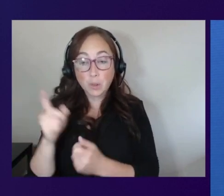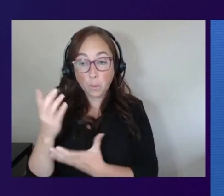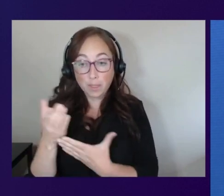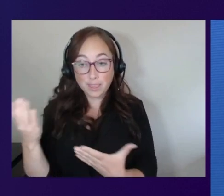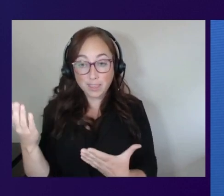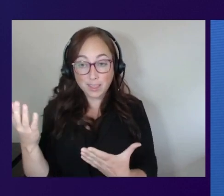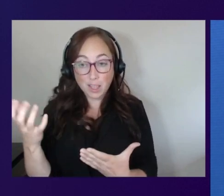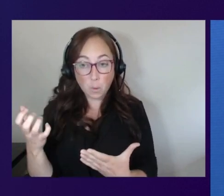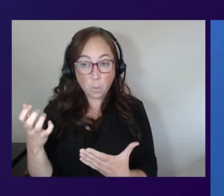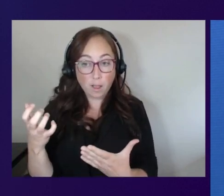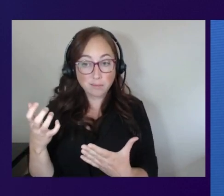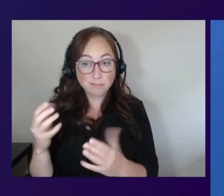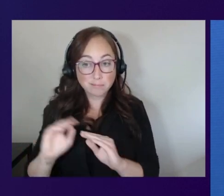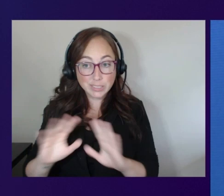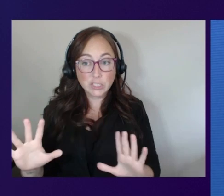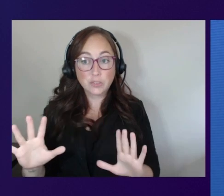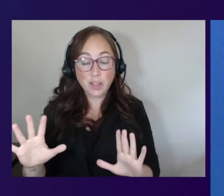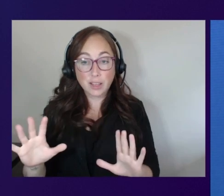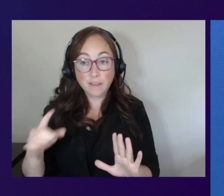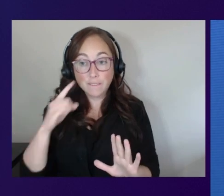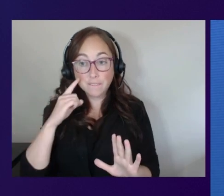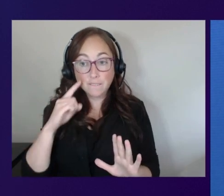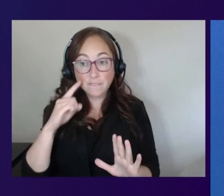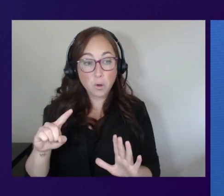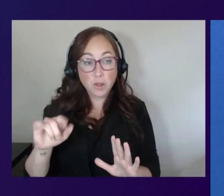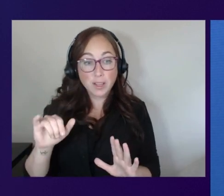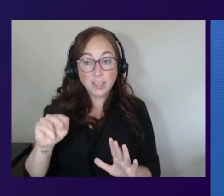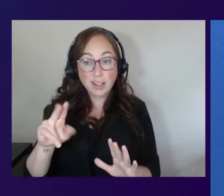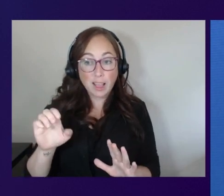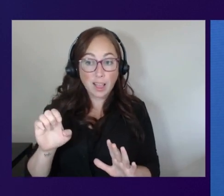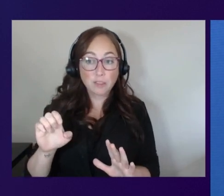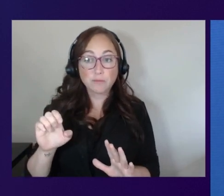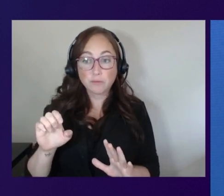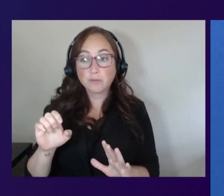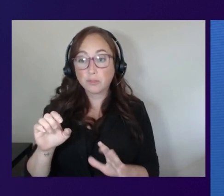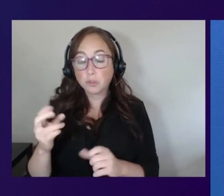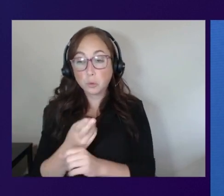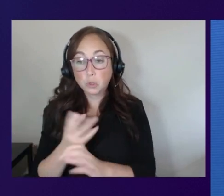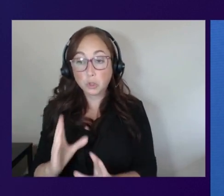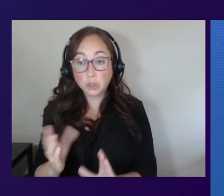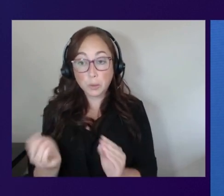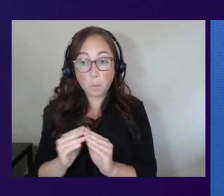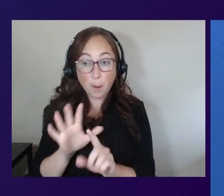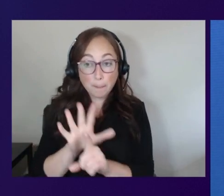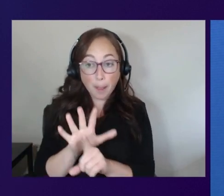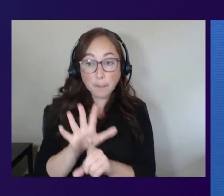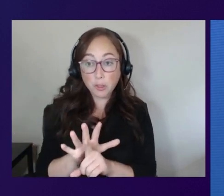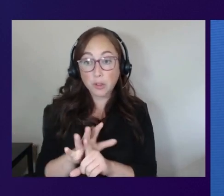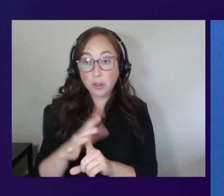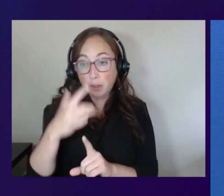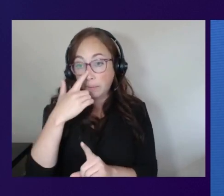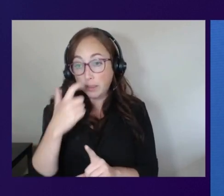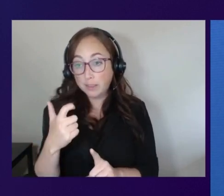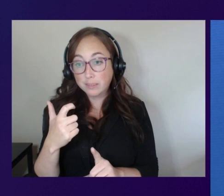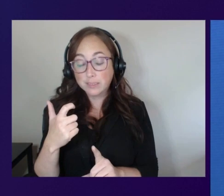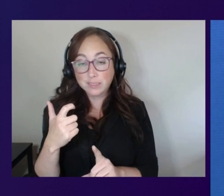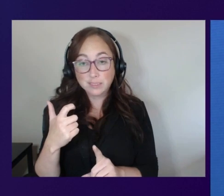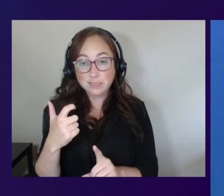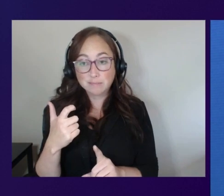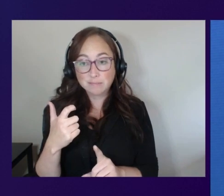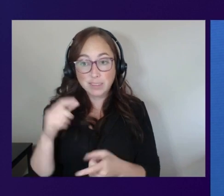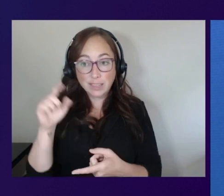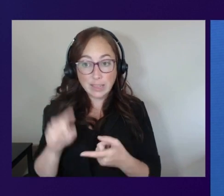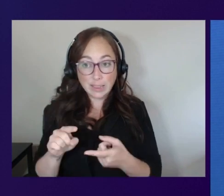is, thin client users. Yep. It becomes more and more popular these days because those devices less